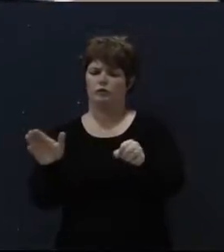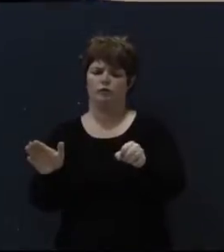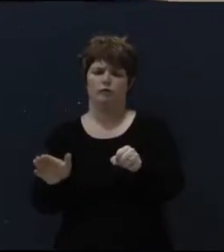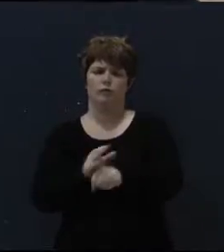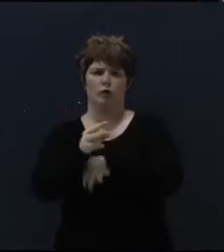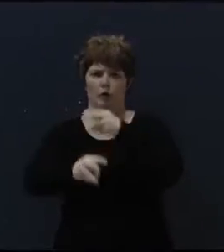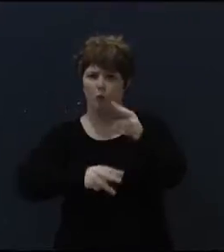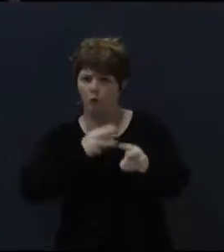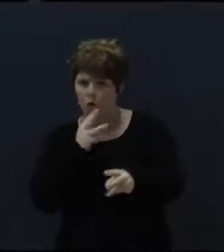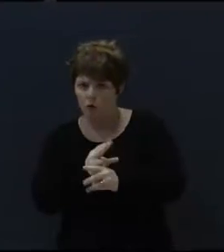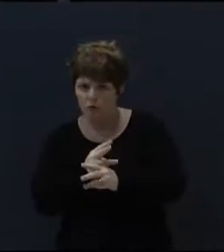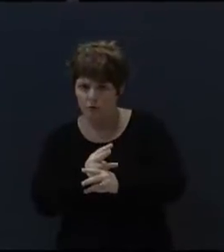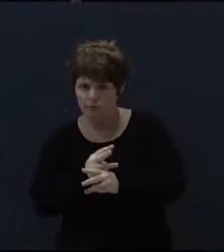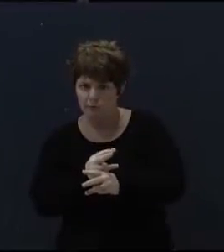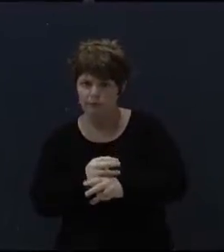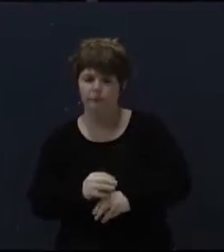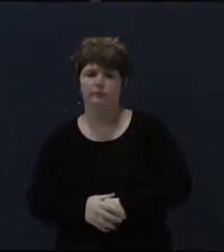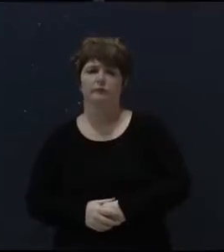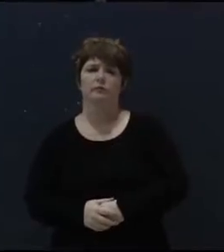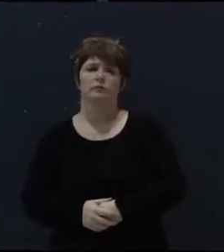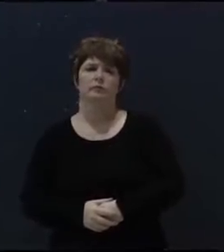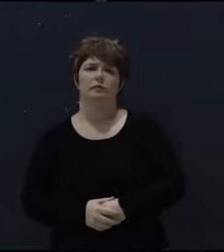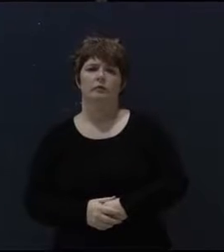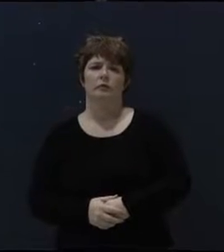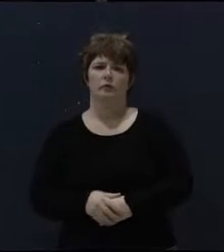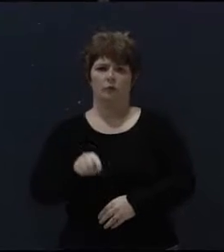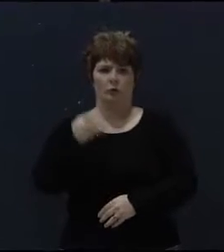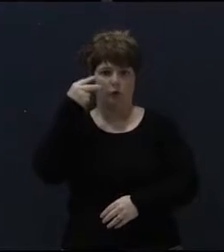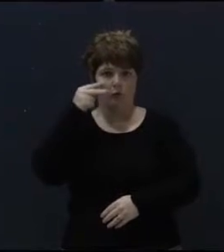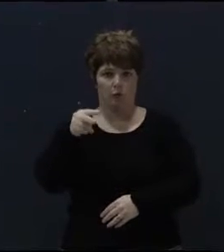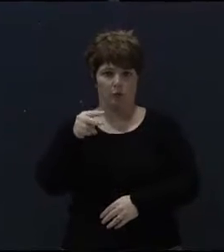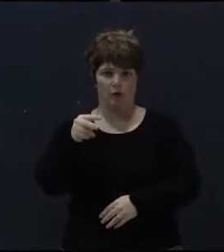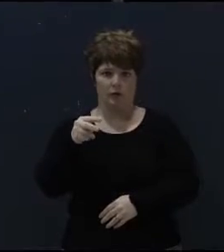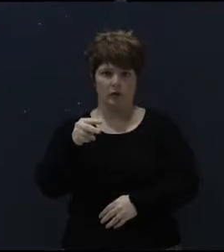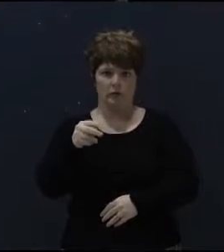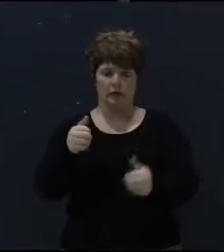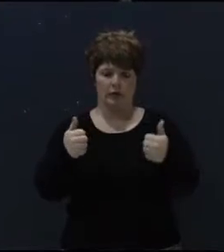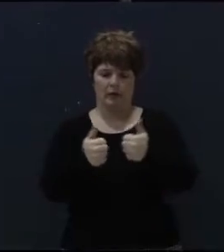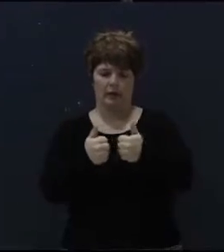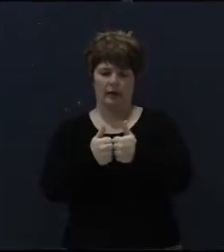Got some of, hey, some of you watched the game last night and you drank your beer.